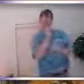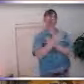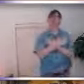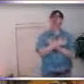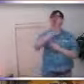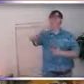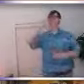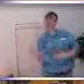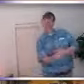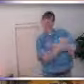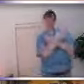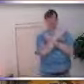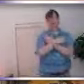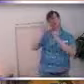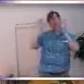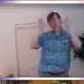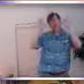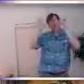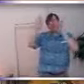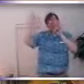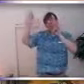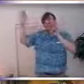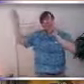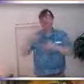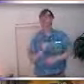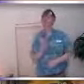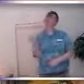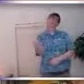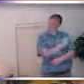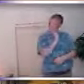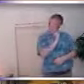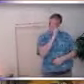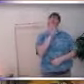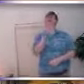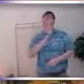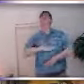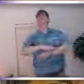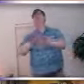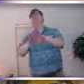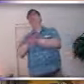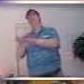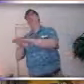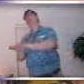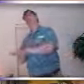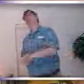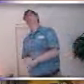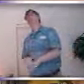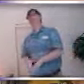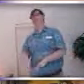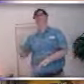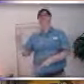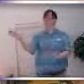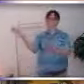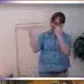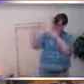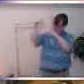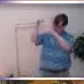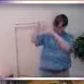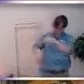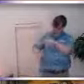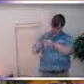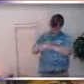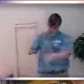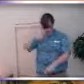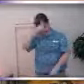love twinklers. That's what we are. We're so precious. And then we come down here, we forget who